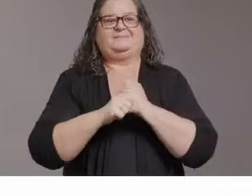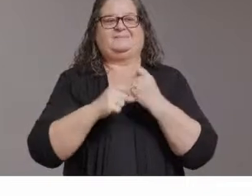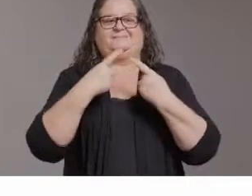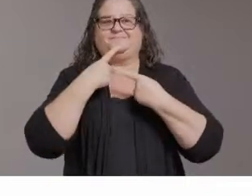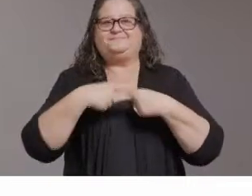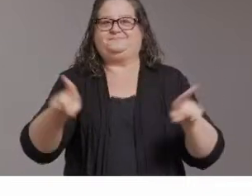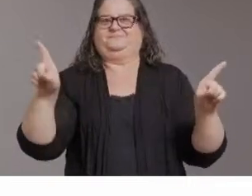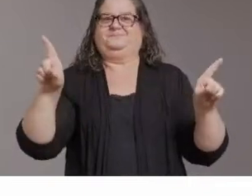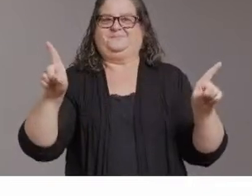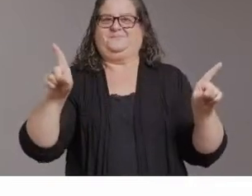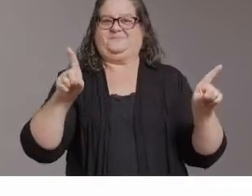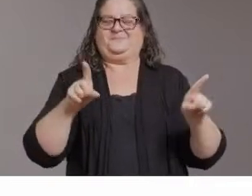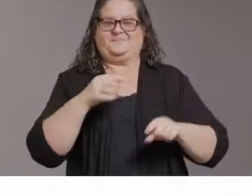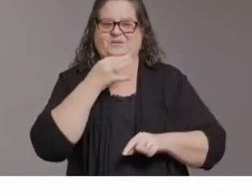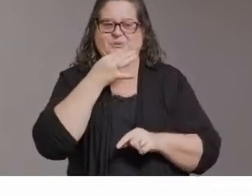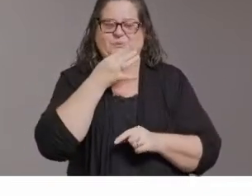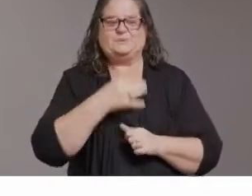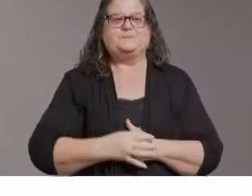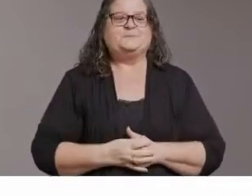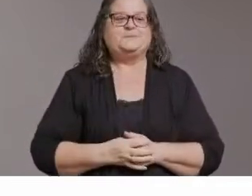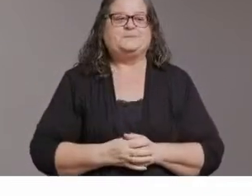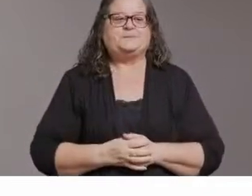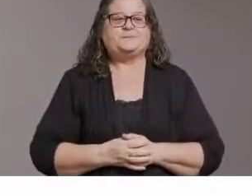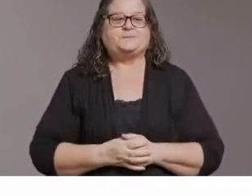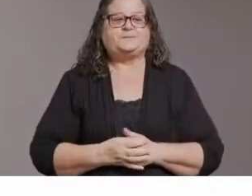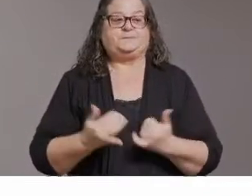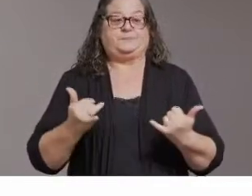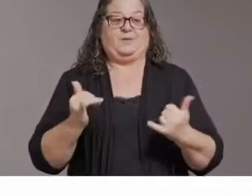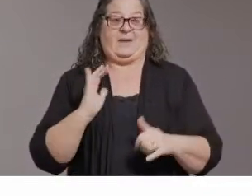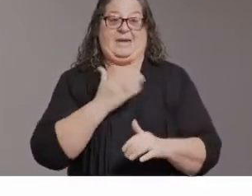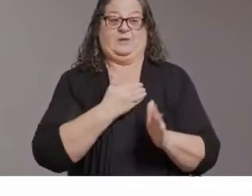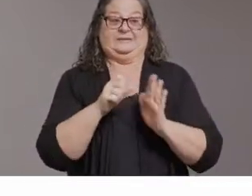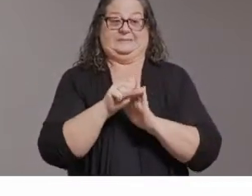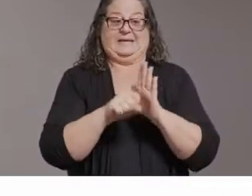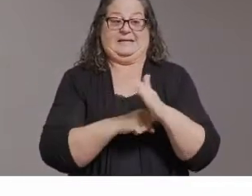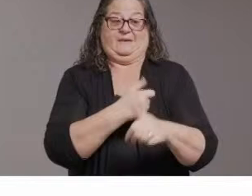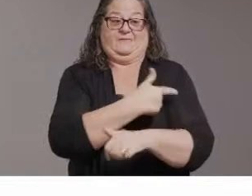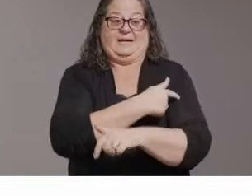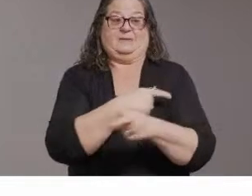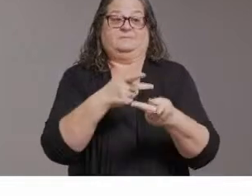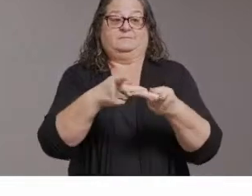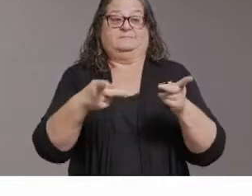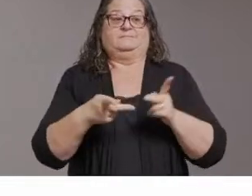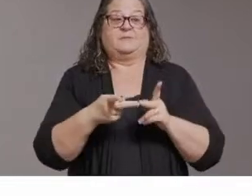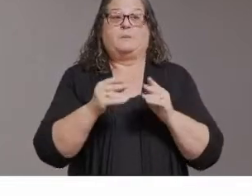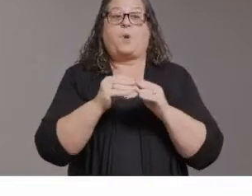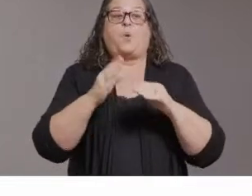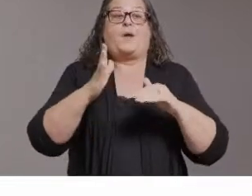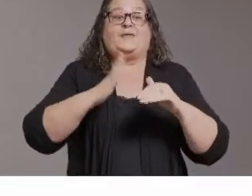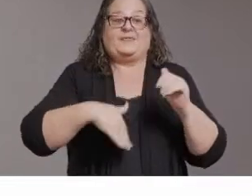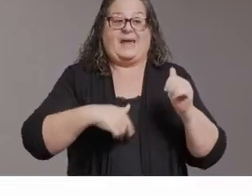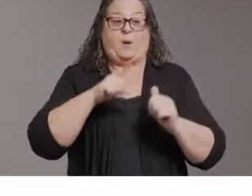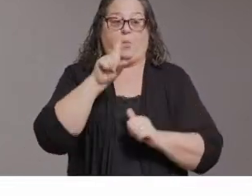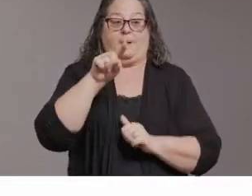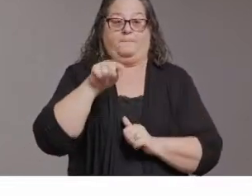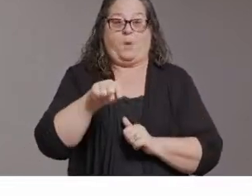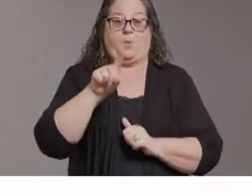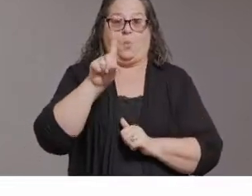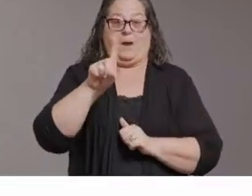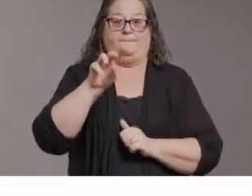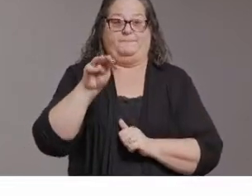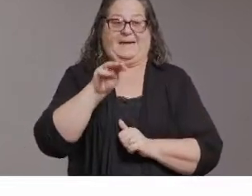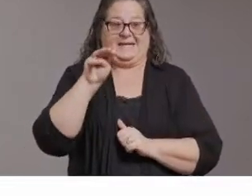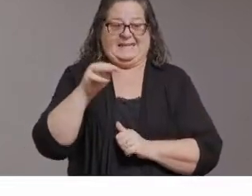announcement. Our state vaccination sites have administered now over 1.1 million doses of